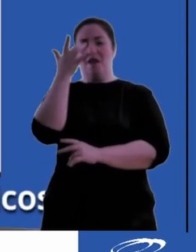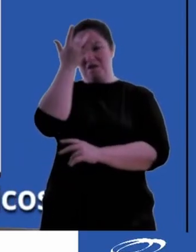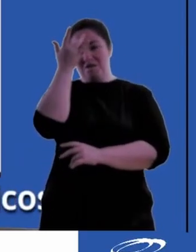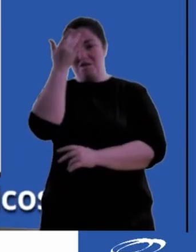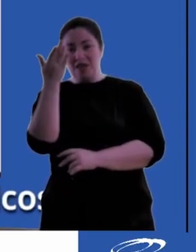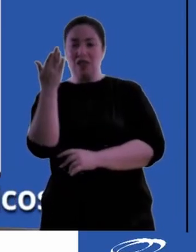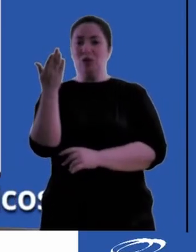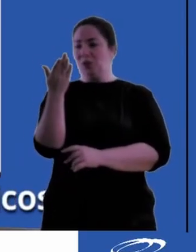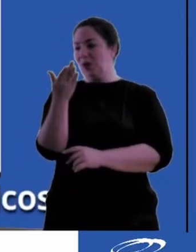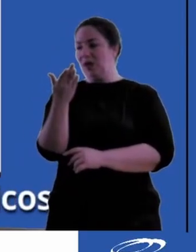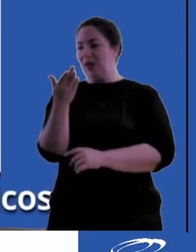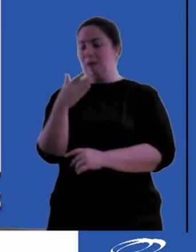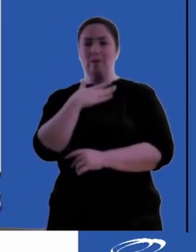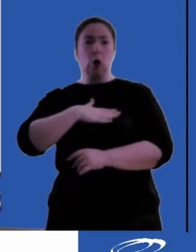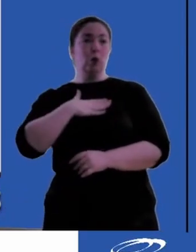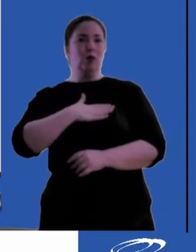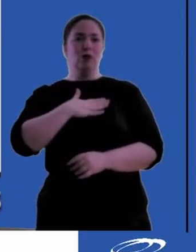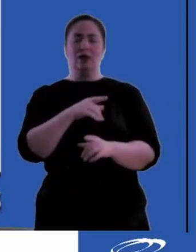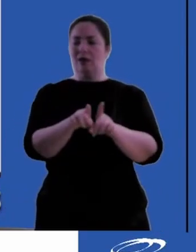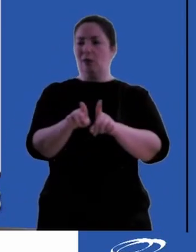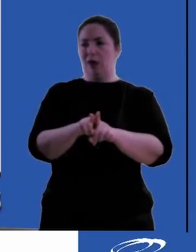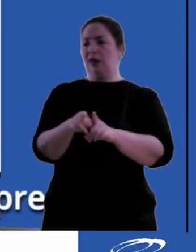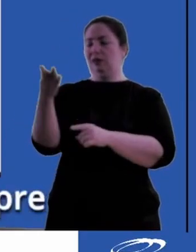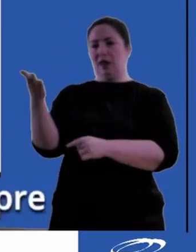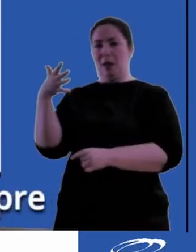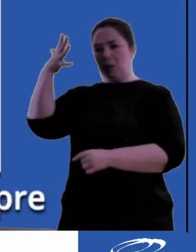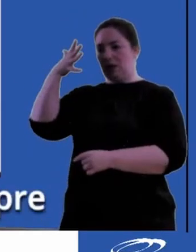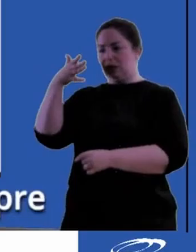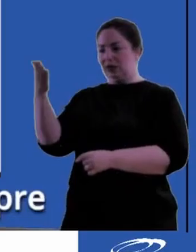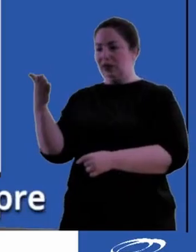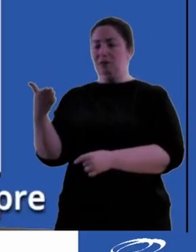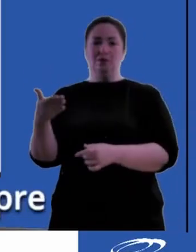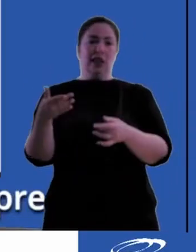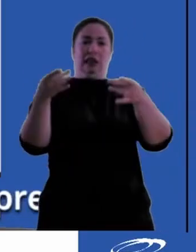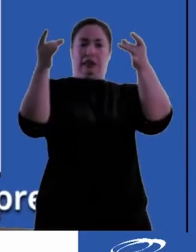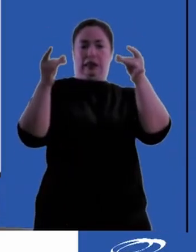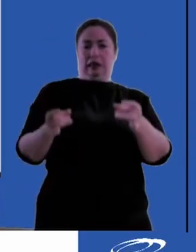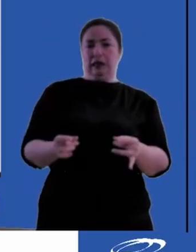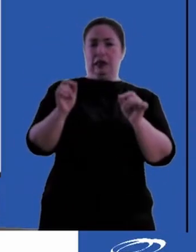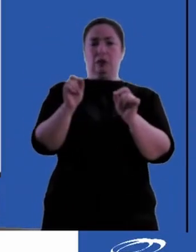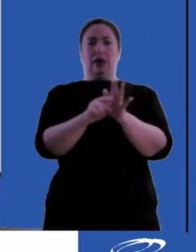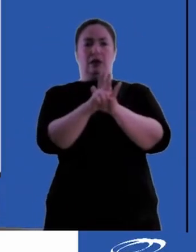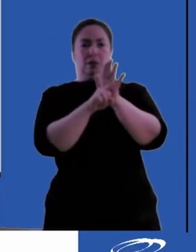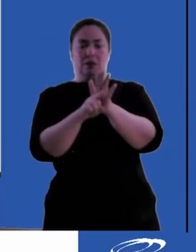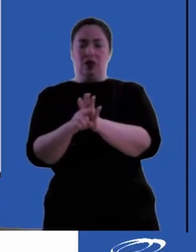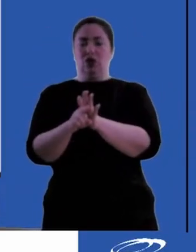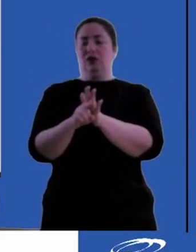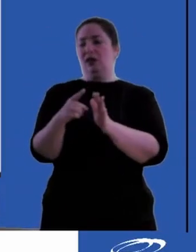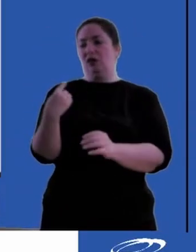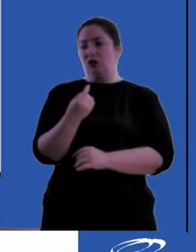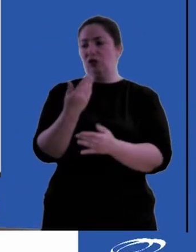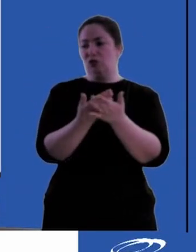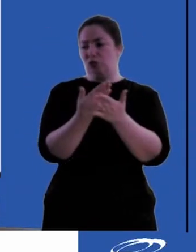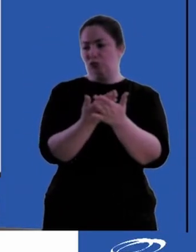using molecular diagnostics, but I also showed you that these molecular diagnostic approaches are not always perfect. So we still